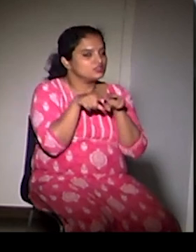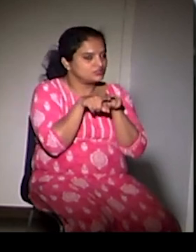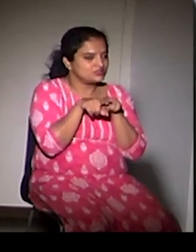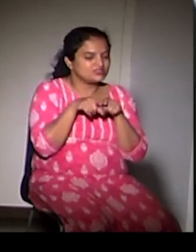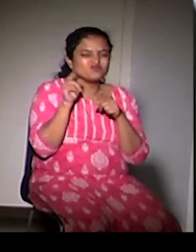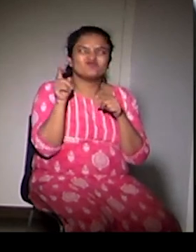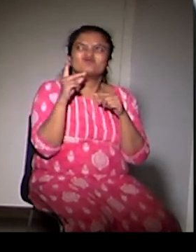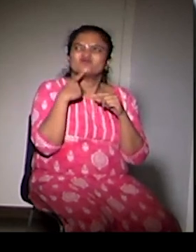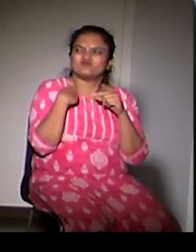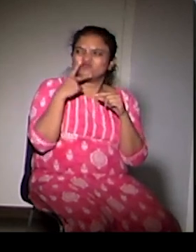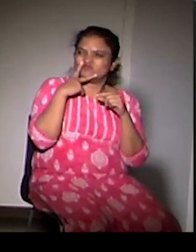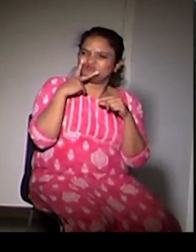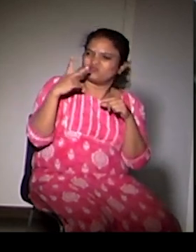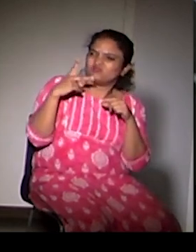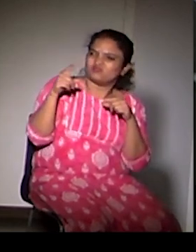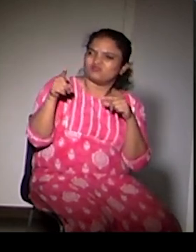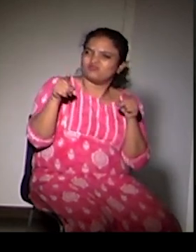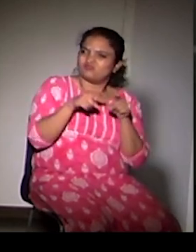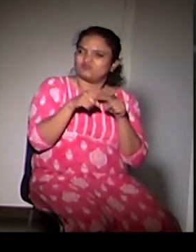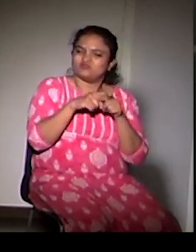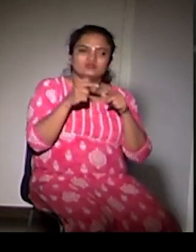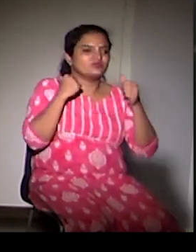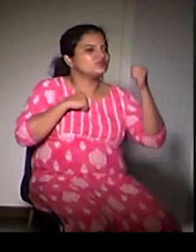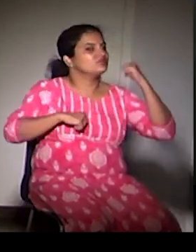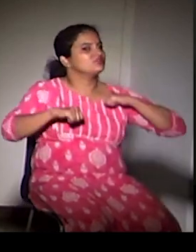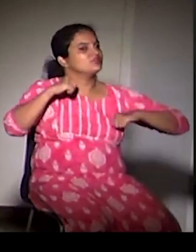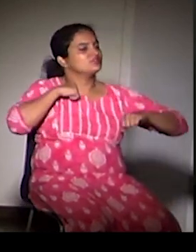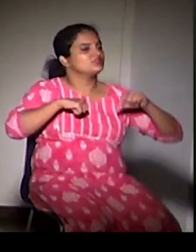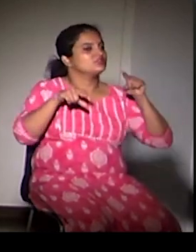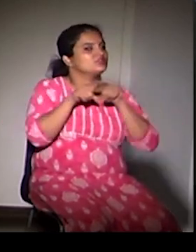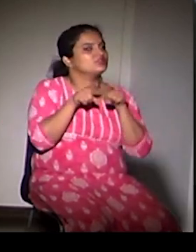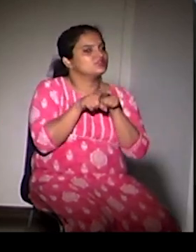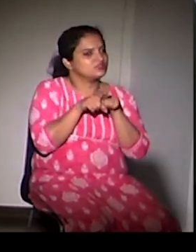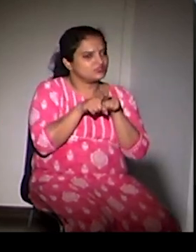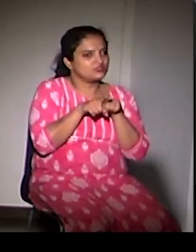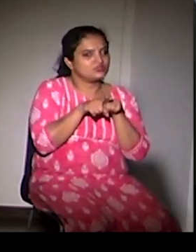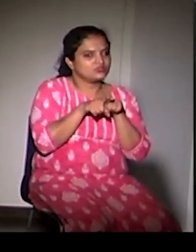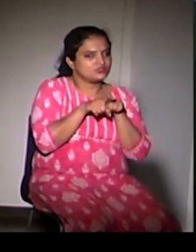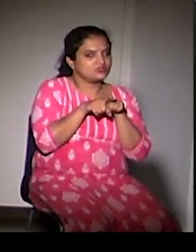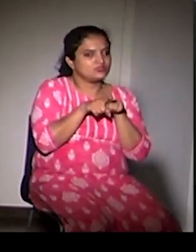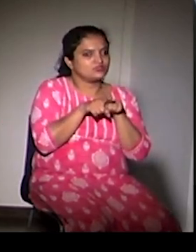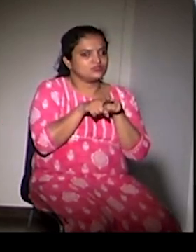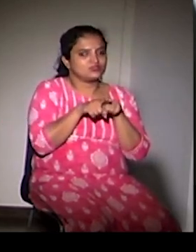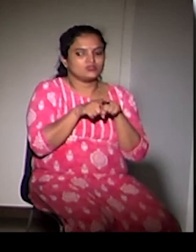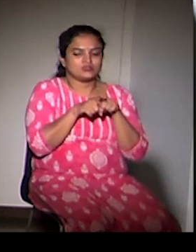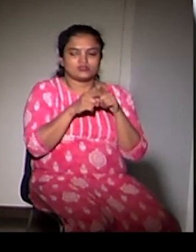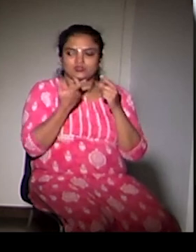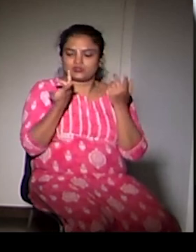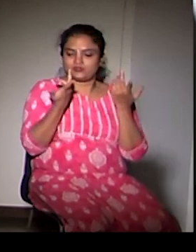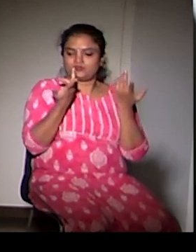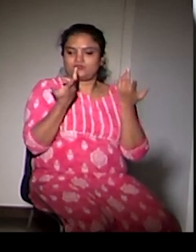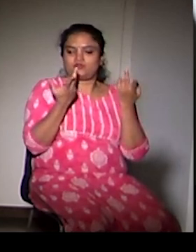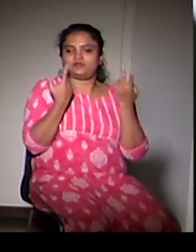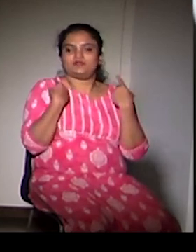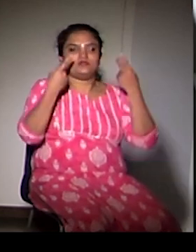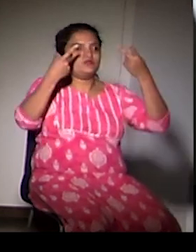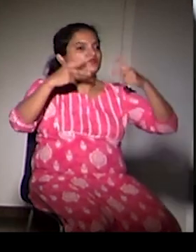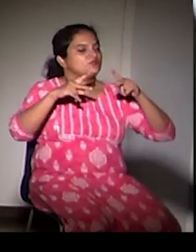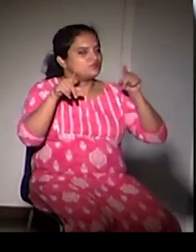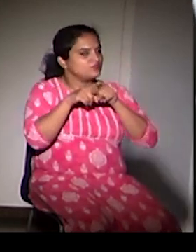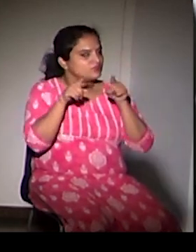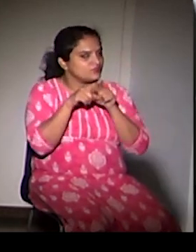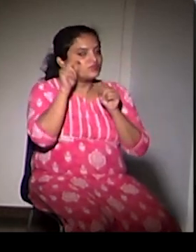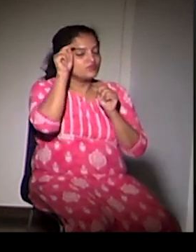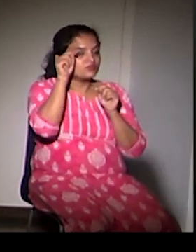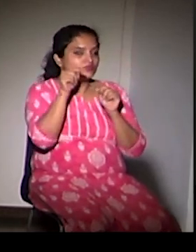this was a style which there was a desire to emulate in India, particularly